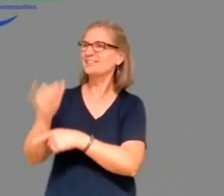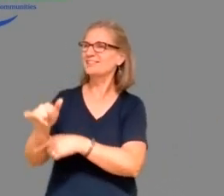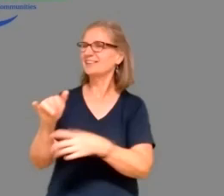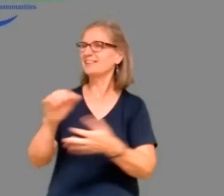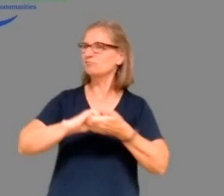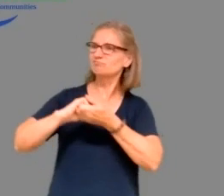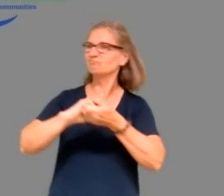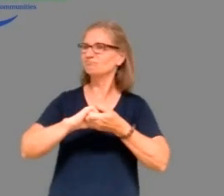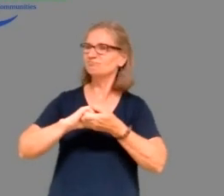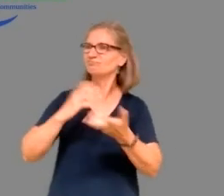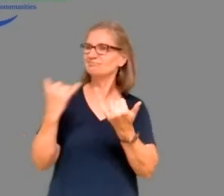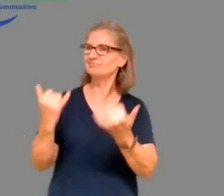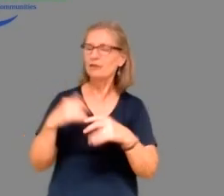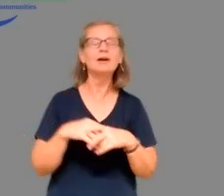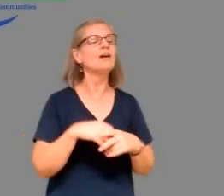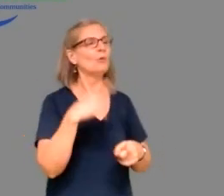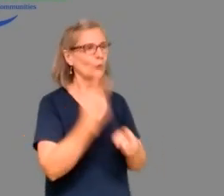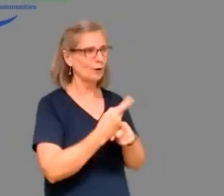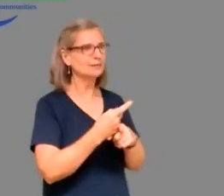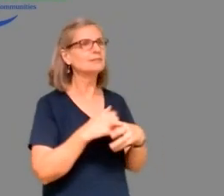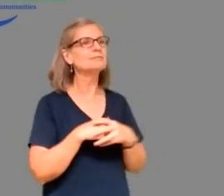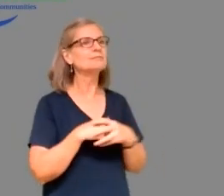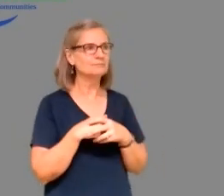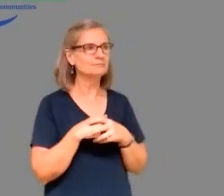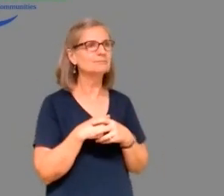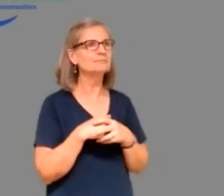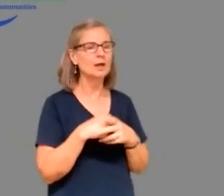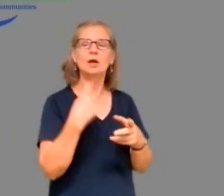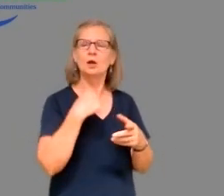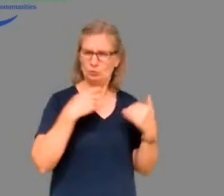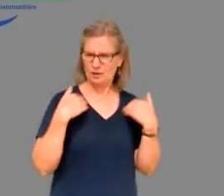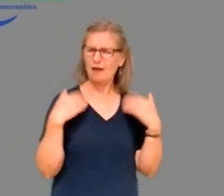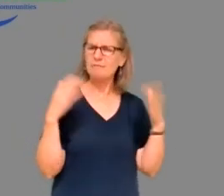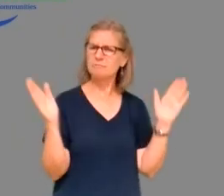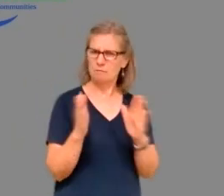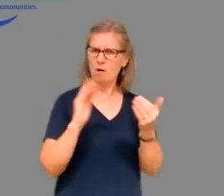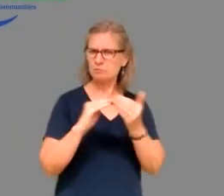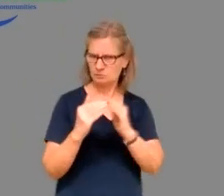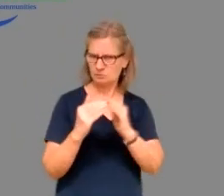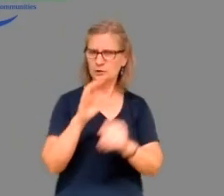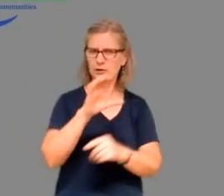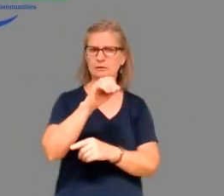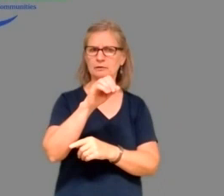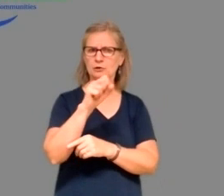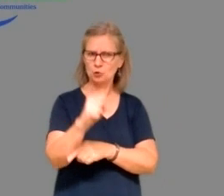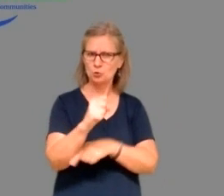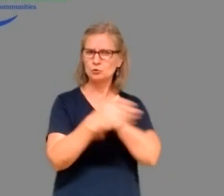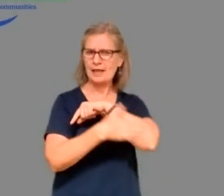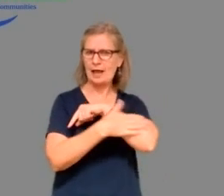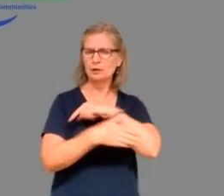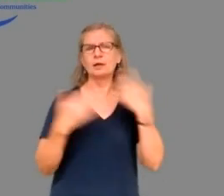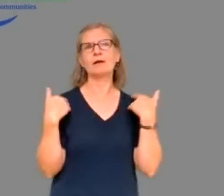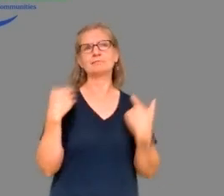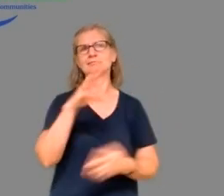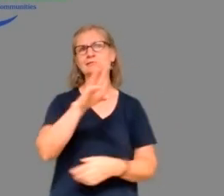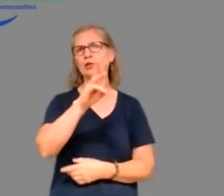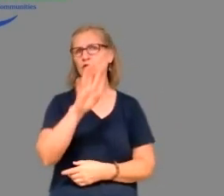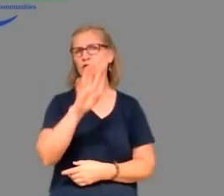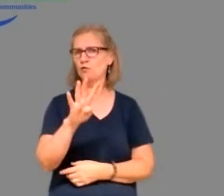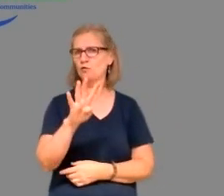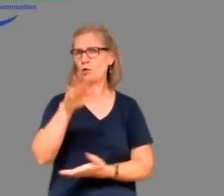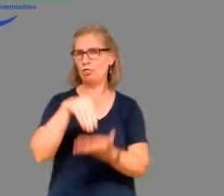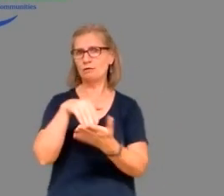is. It's nice. We have a small community. I mean, Coos County's 64,000 people, right? I